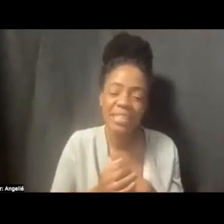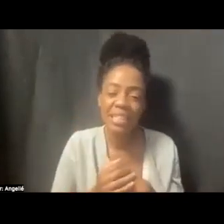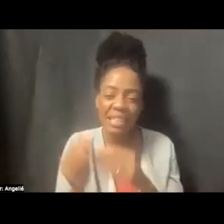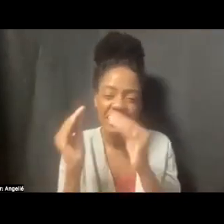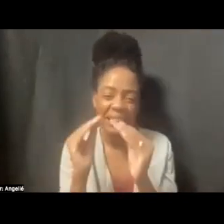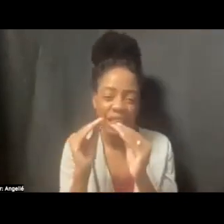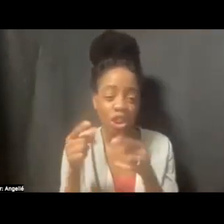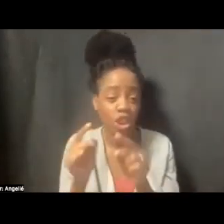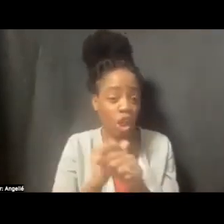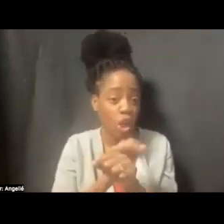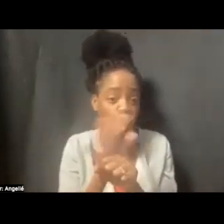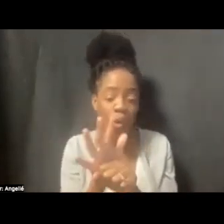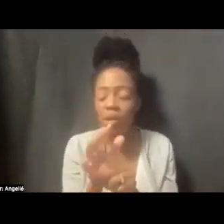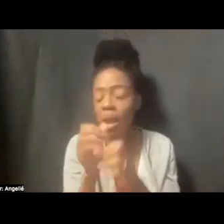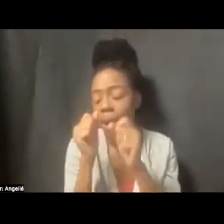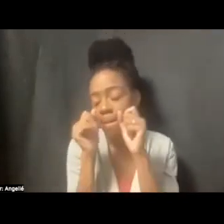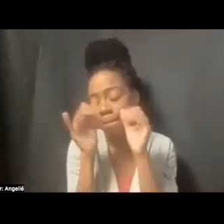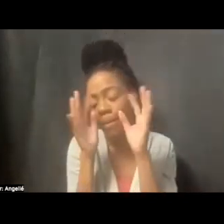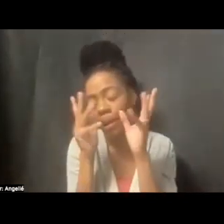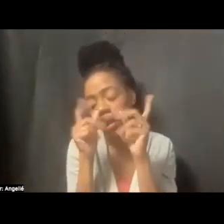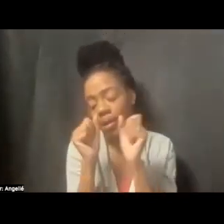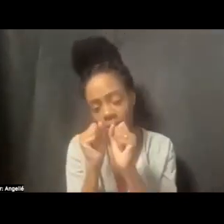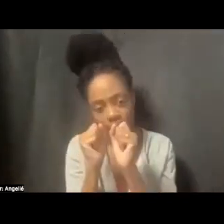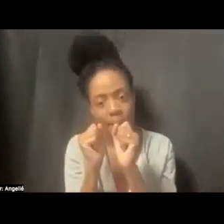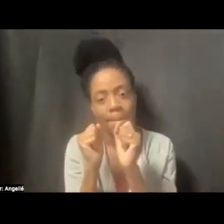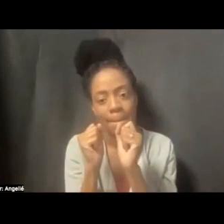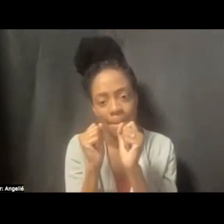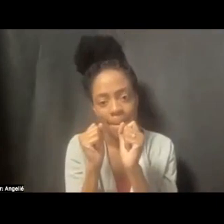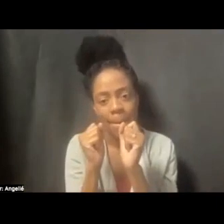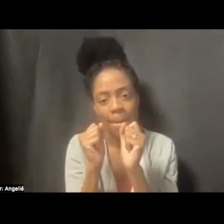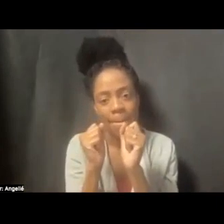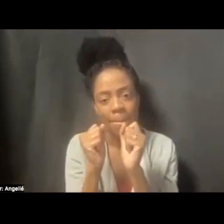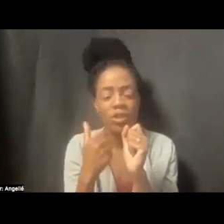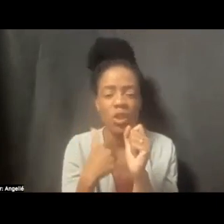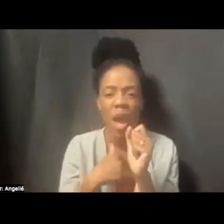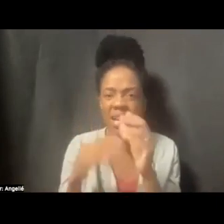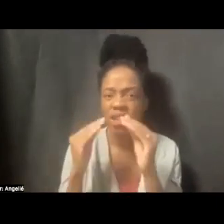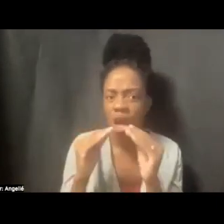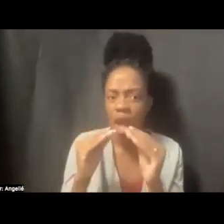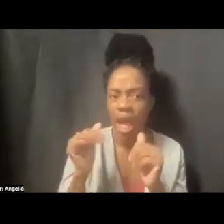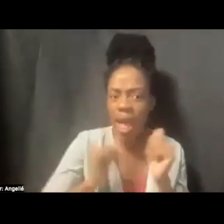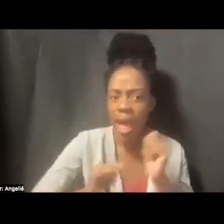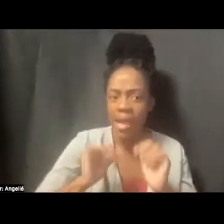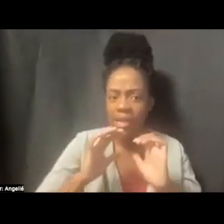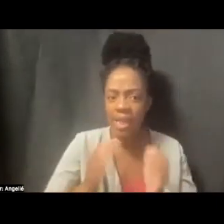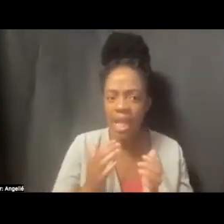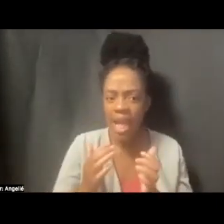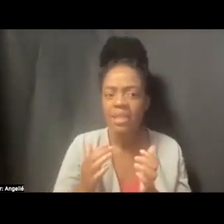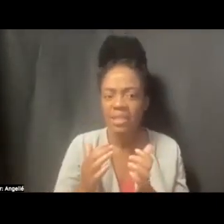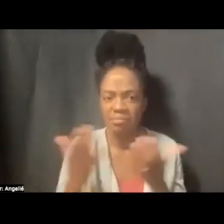during COVID was amazing because it came out of nowhere. I mean, I had been teaching acting classes throughout